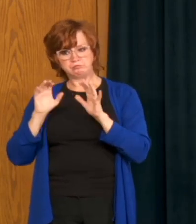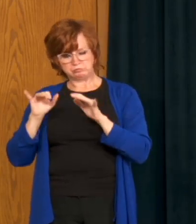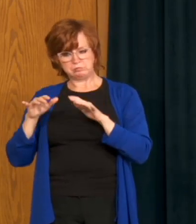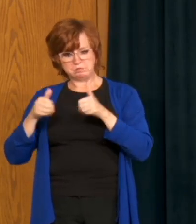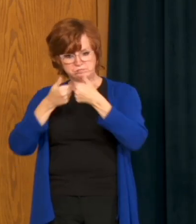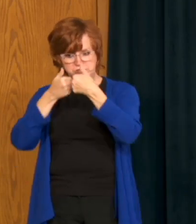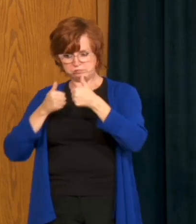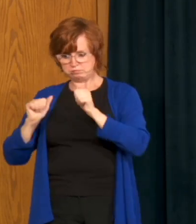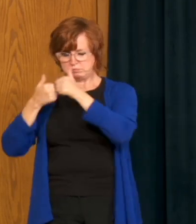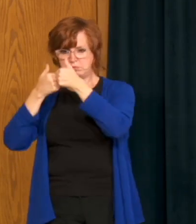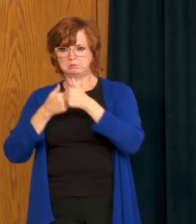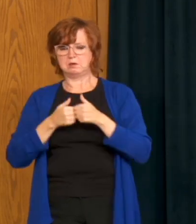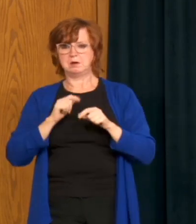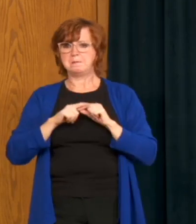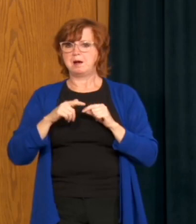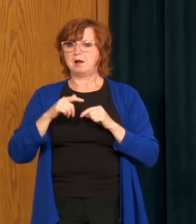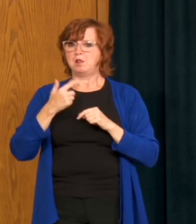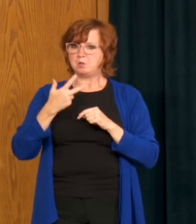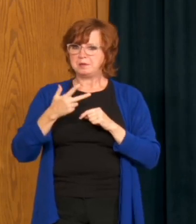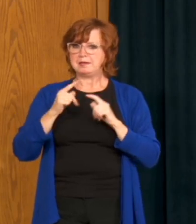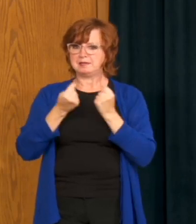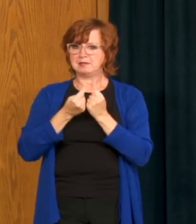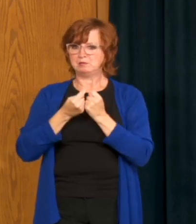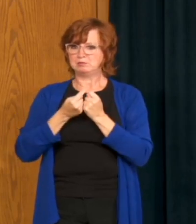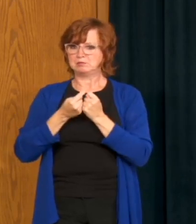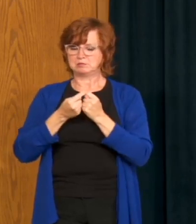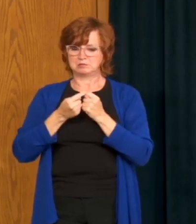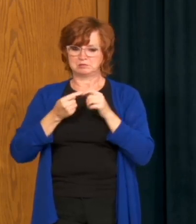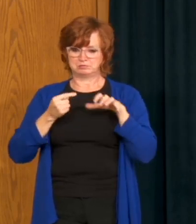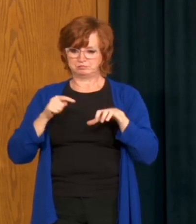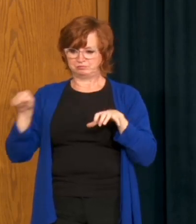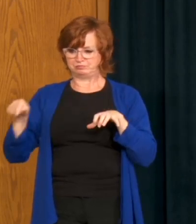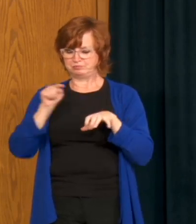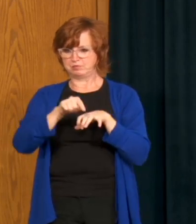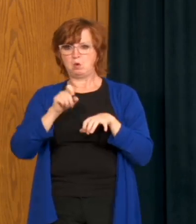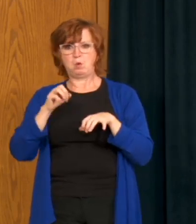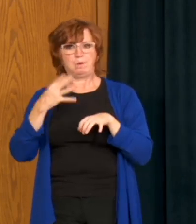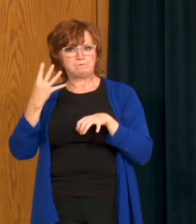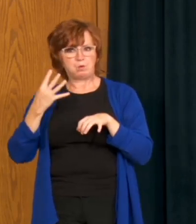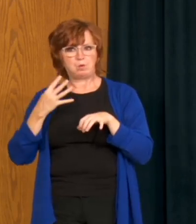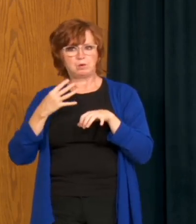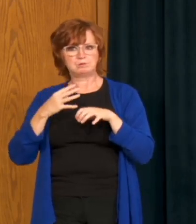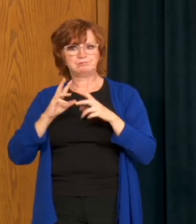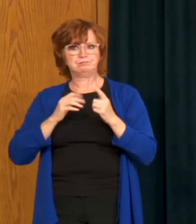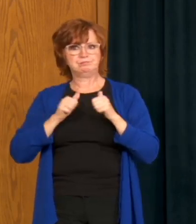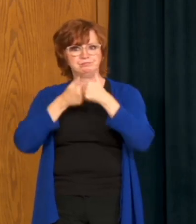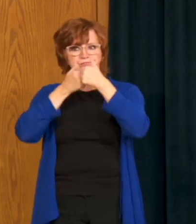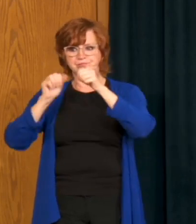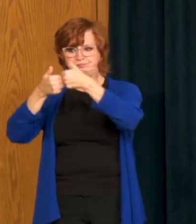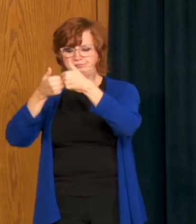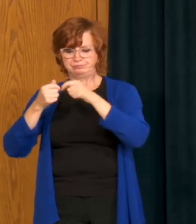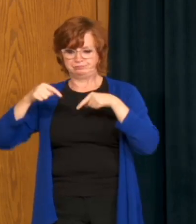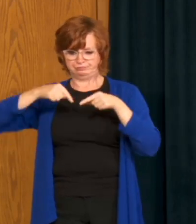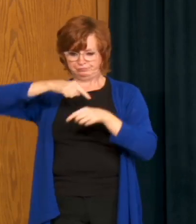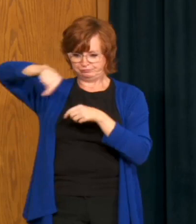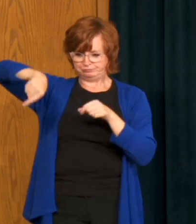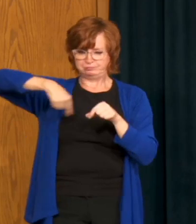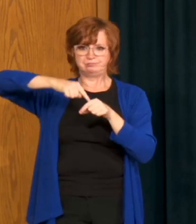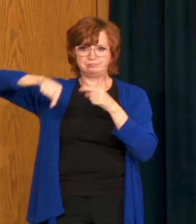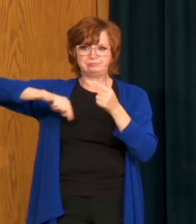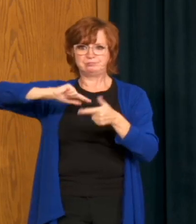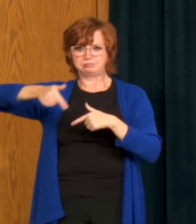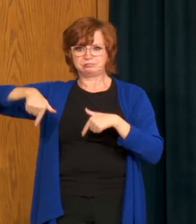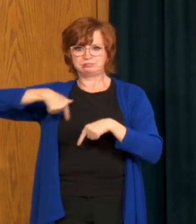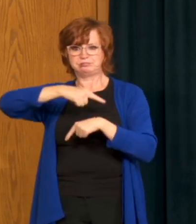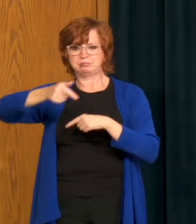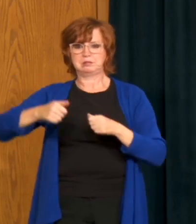that's serving us well even for minor leagues. So I think that would be the same principle. And if required, there can be increased access to testing. But we need